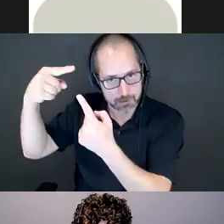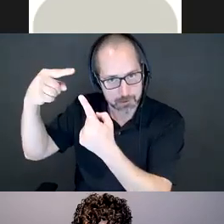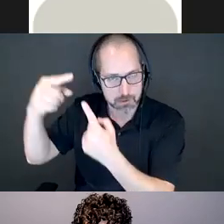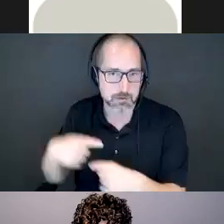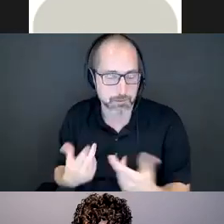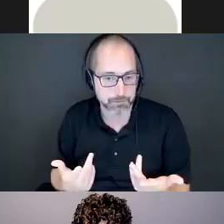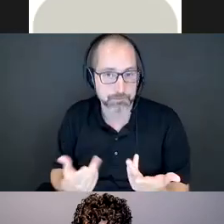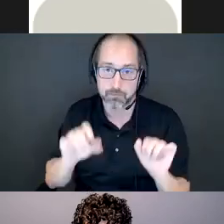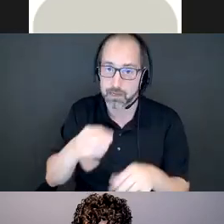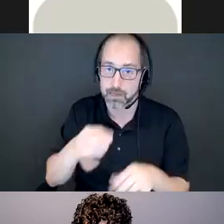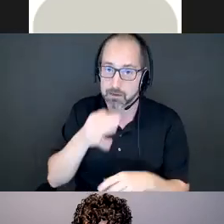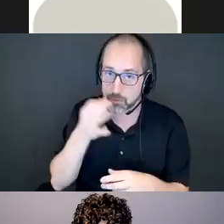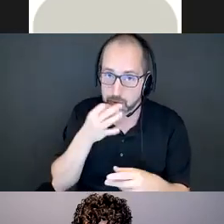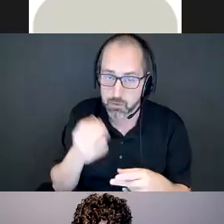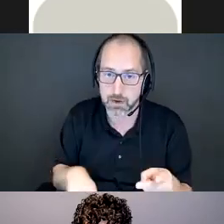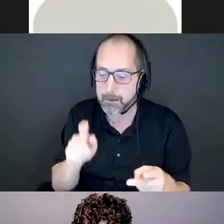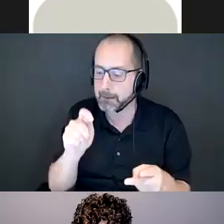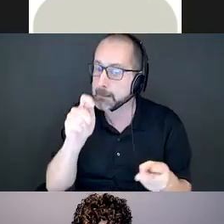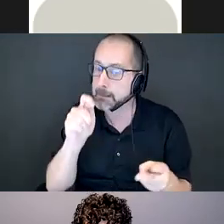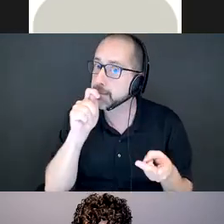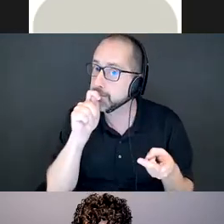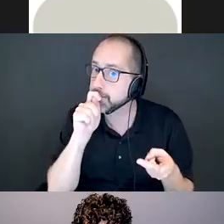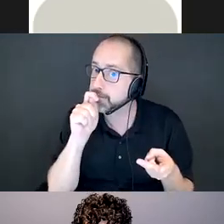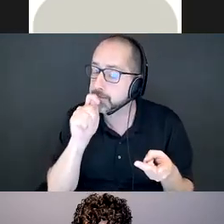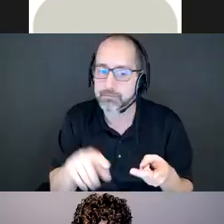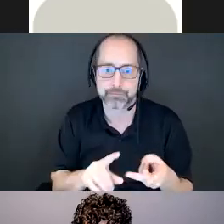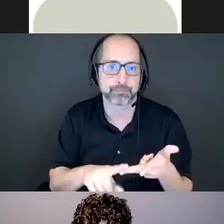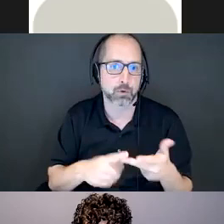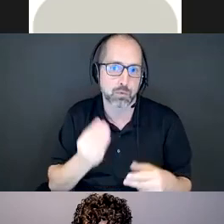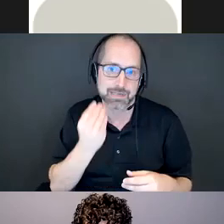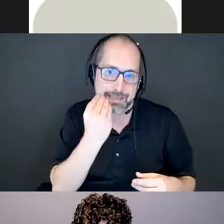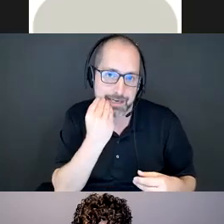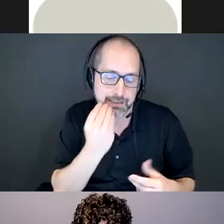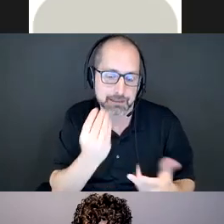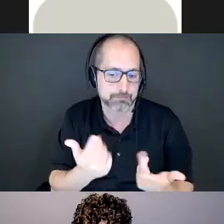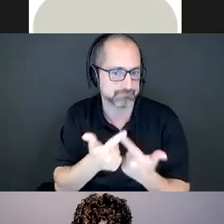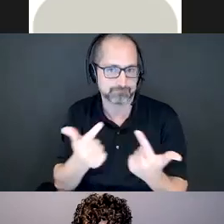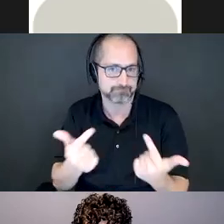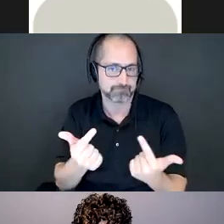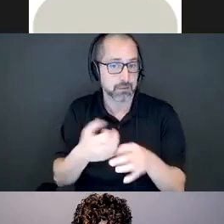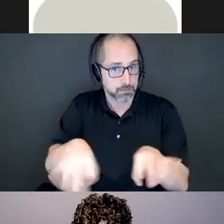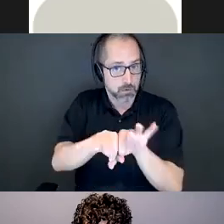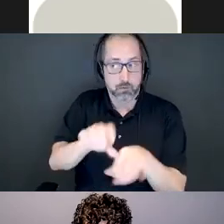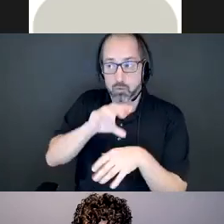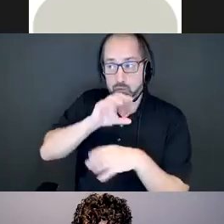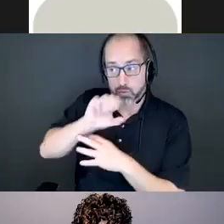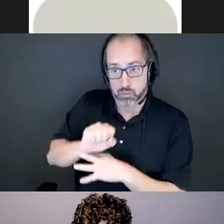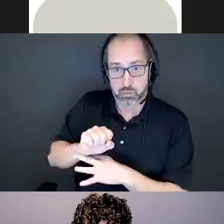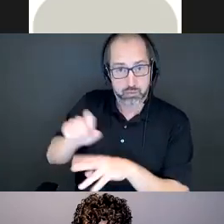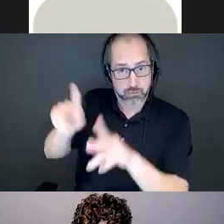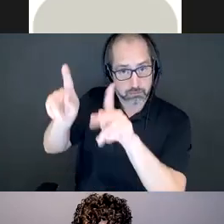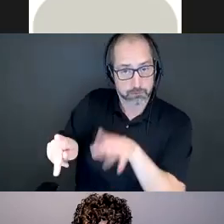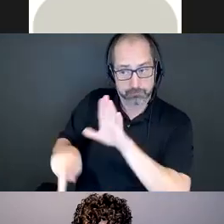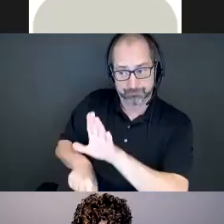smoked, vaped, or ingested. And the important thing, especially for older adults, is that the time of onset